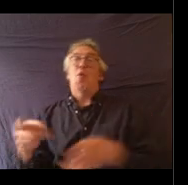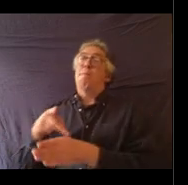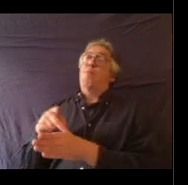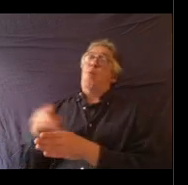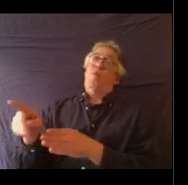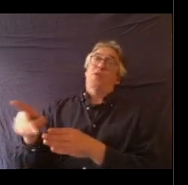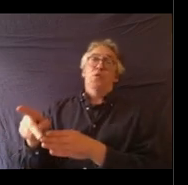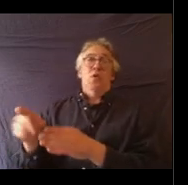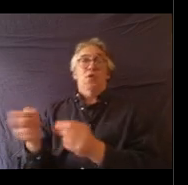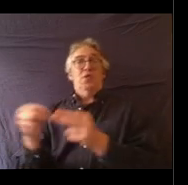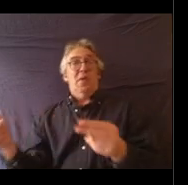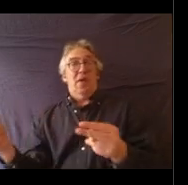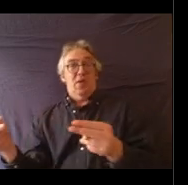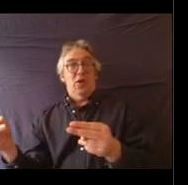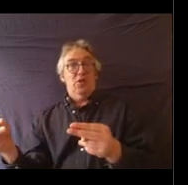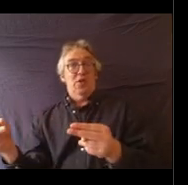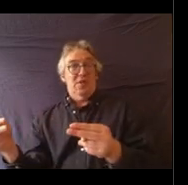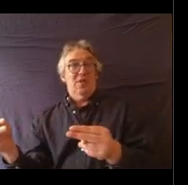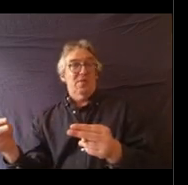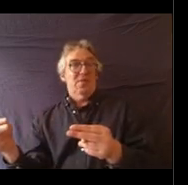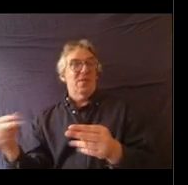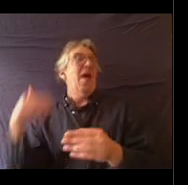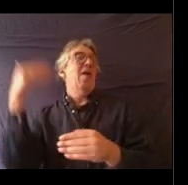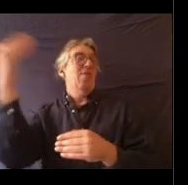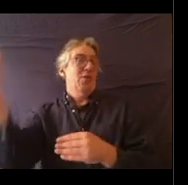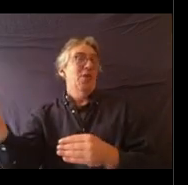subtitling afterwards, so with